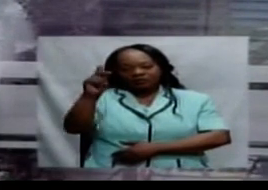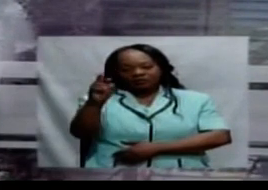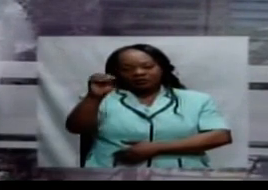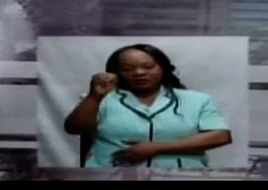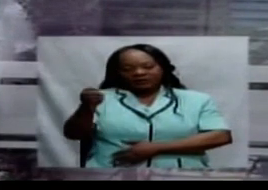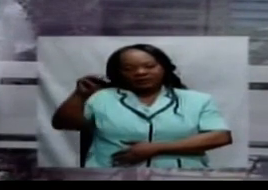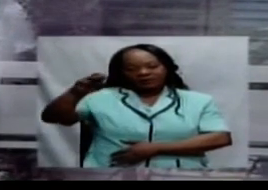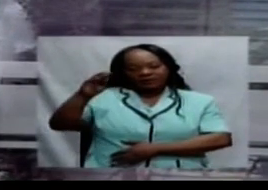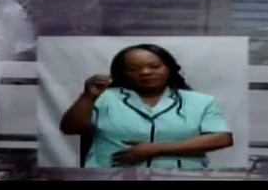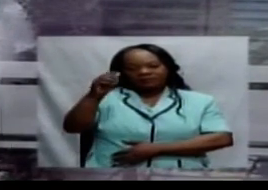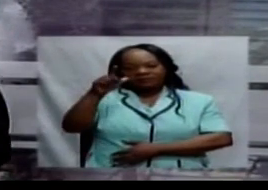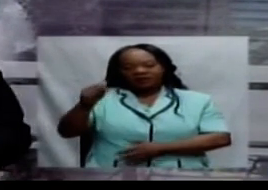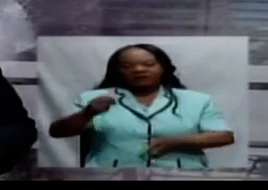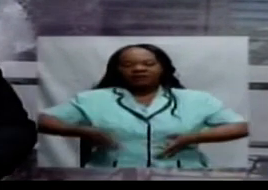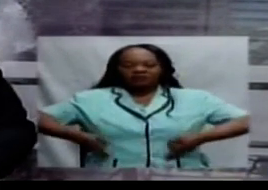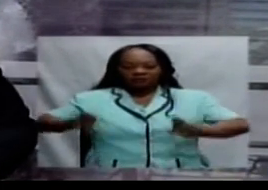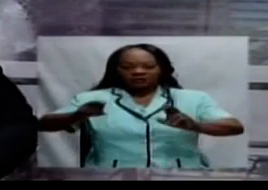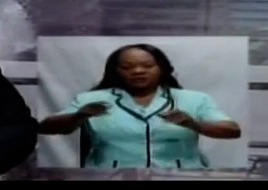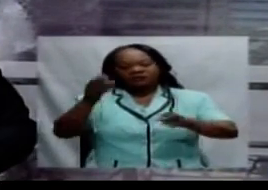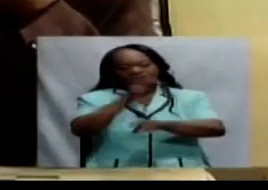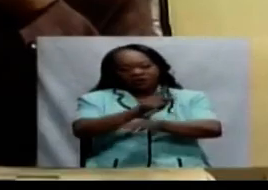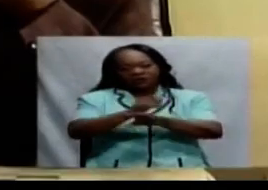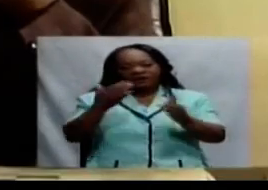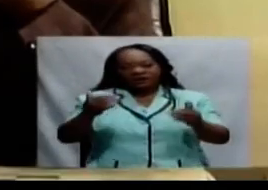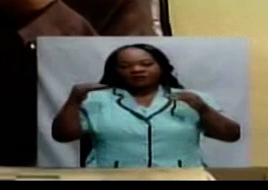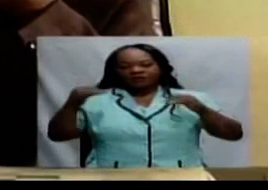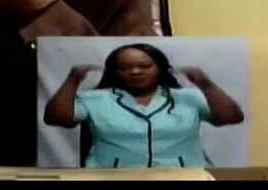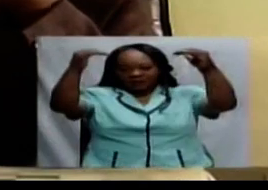for the two projects have advanced.